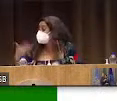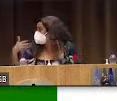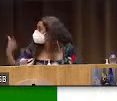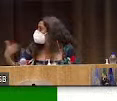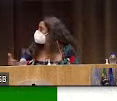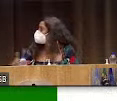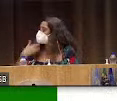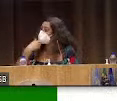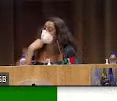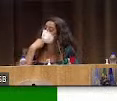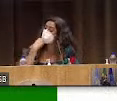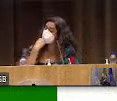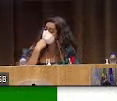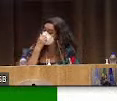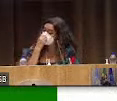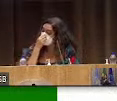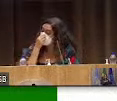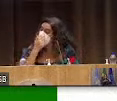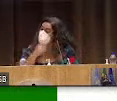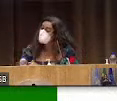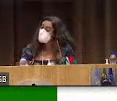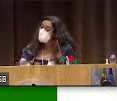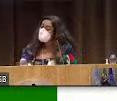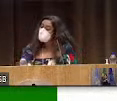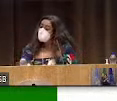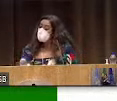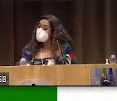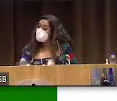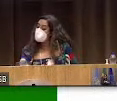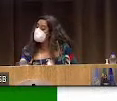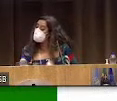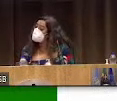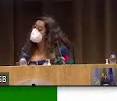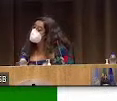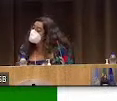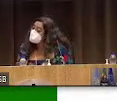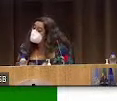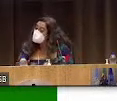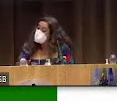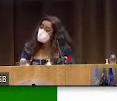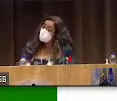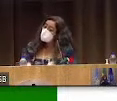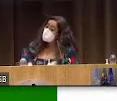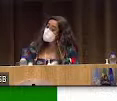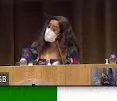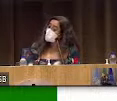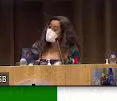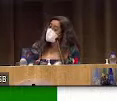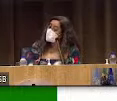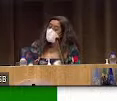didn't had any registration of all the patients that were consulted.